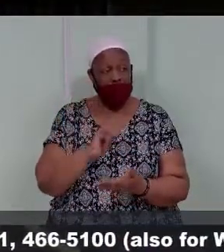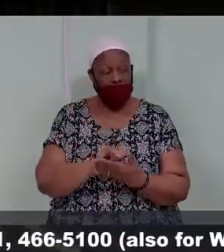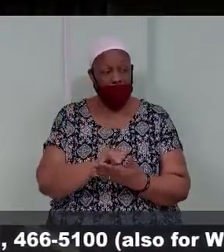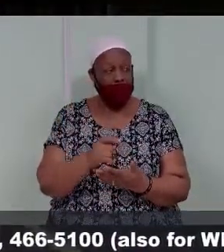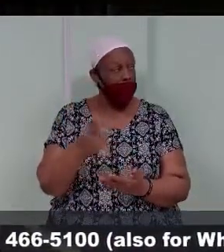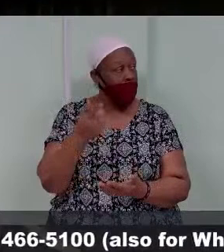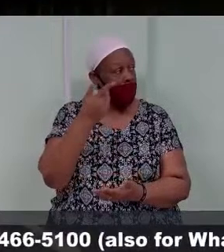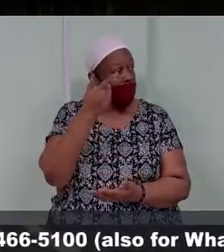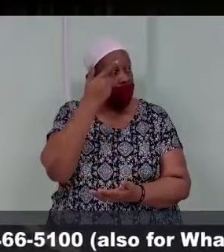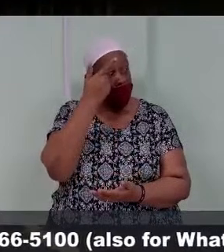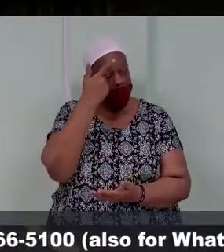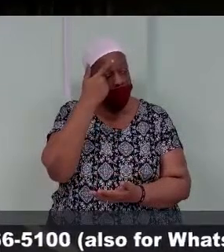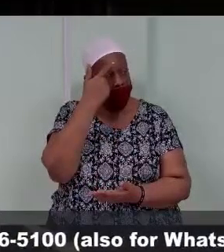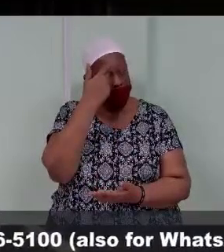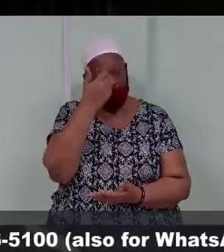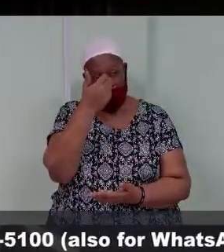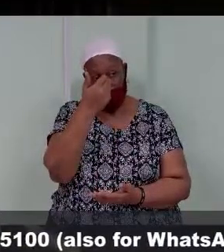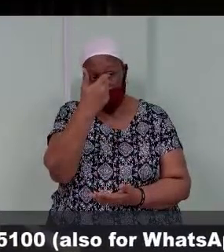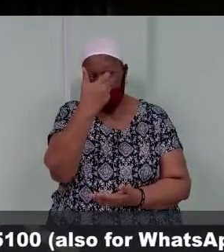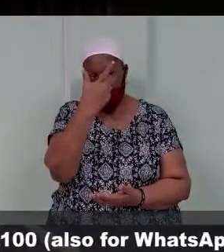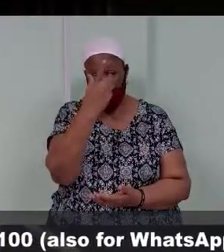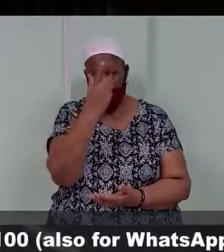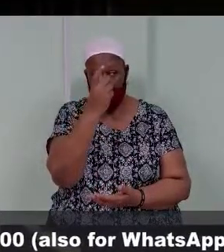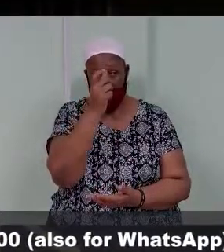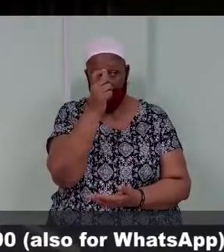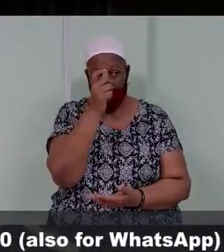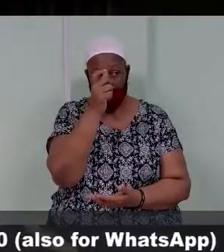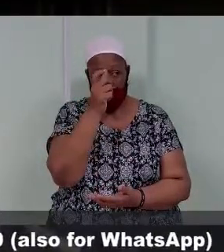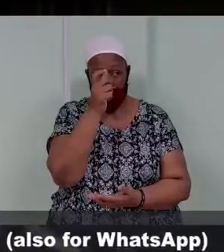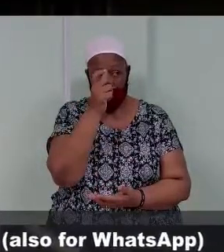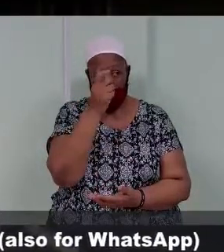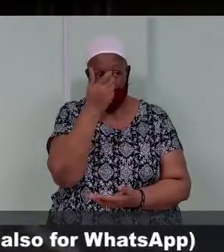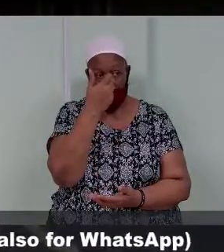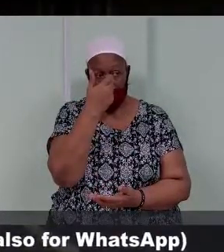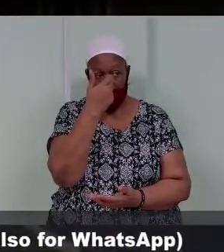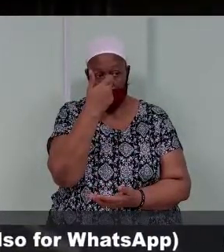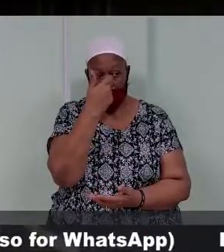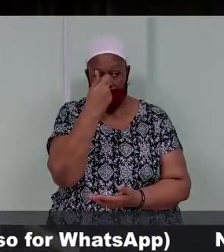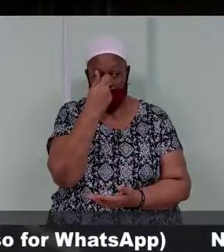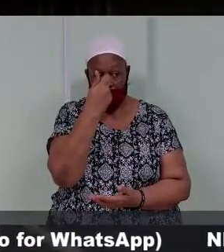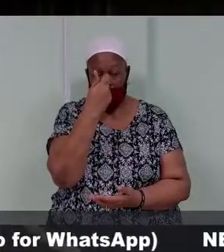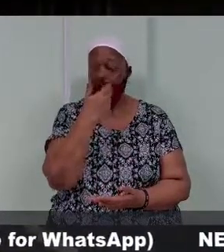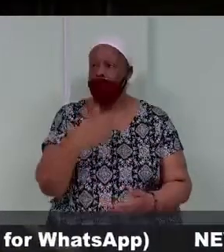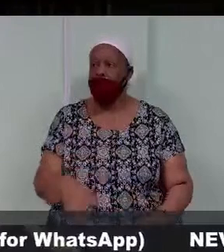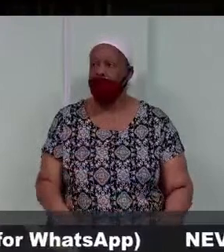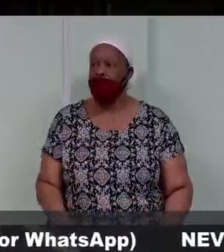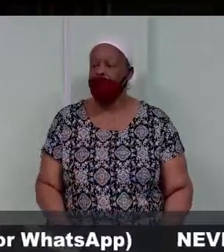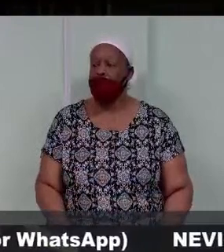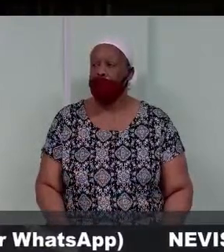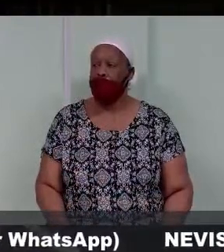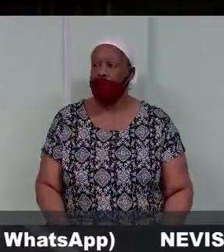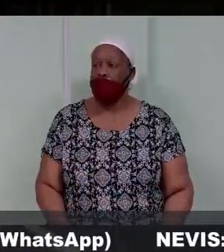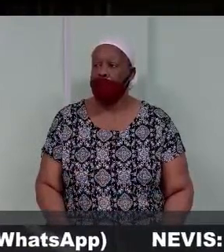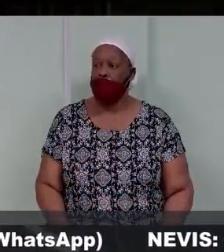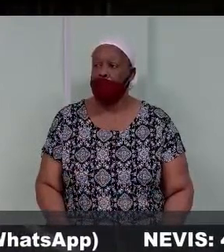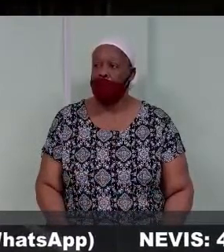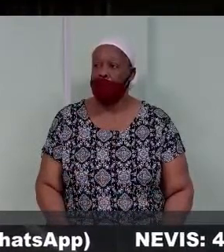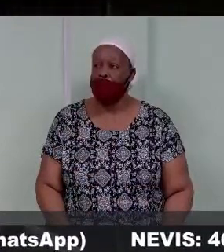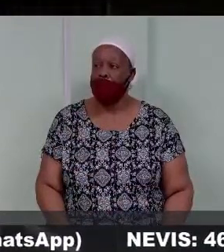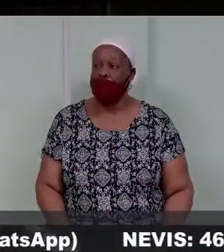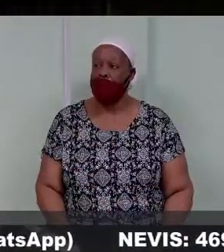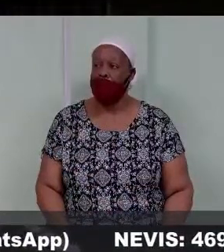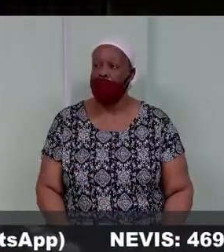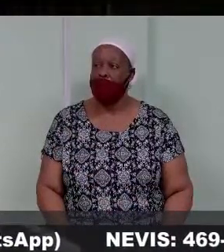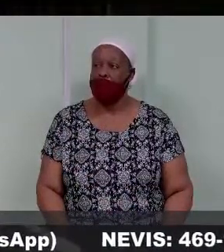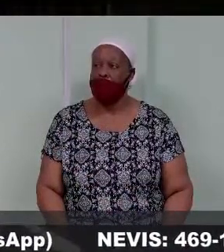that specific site, and if it was approved, and they have been approved